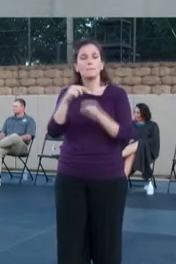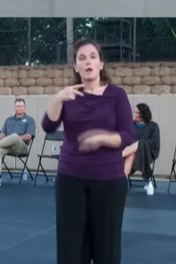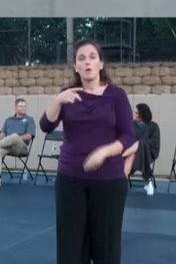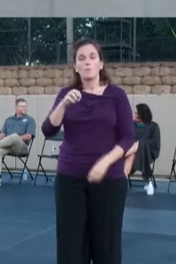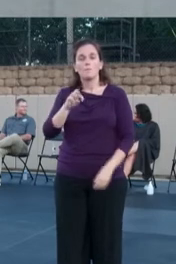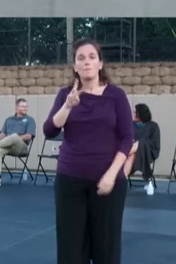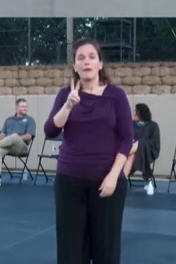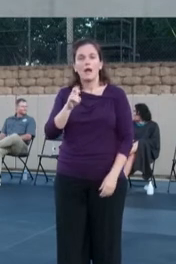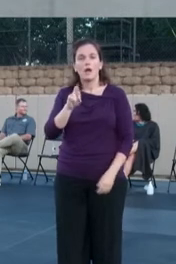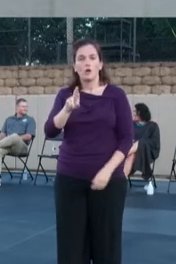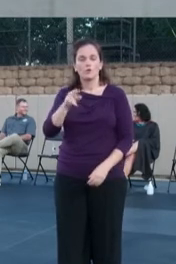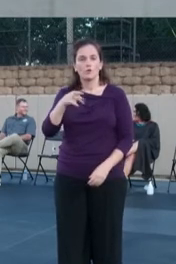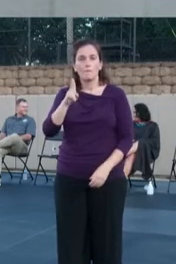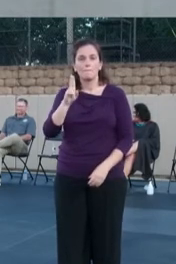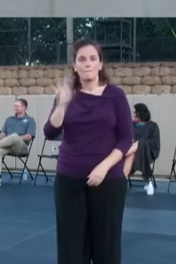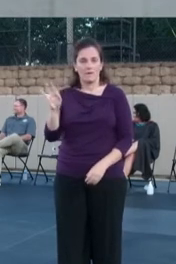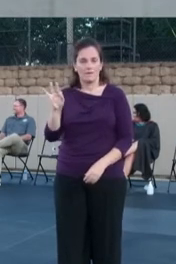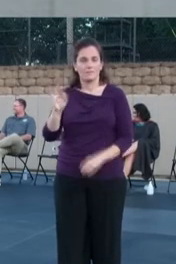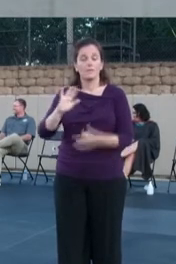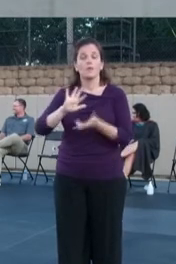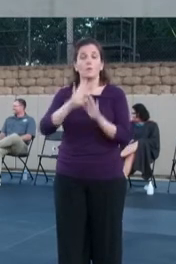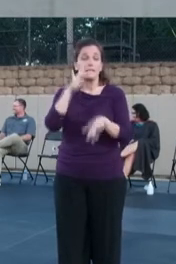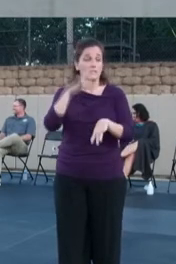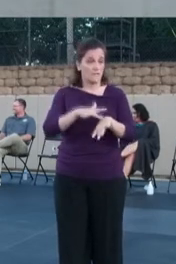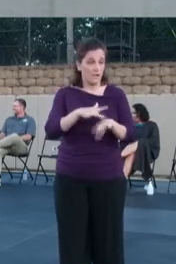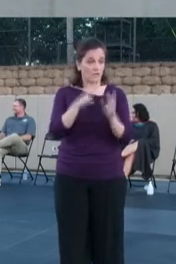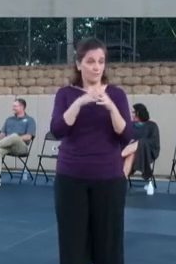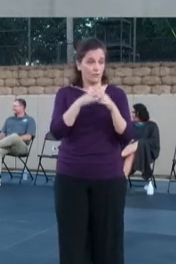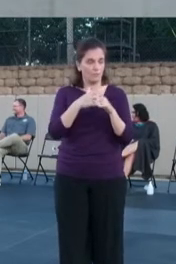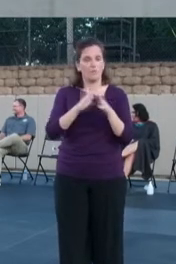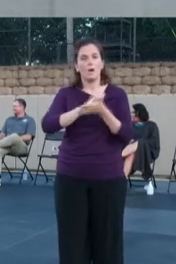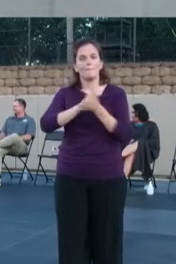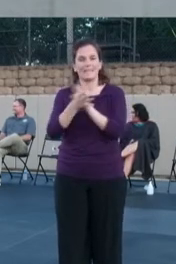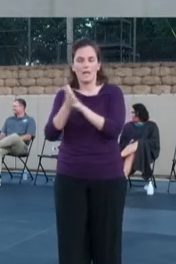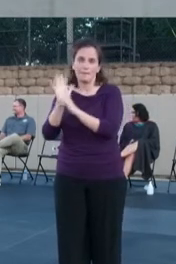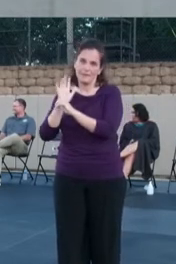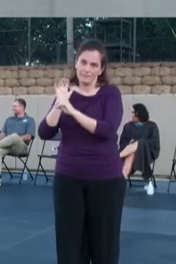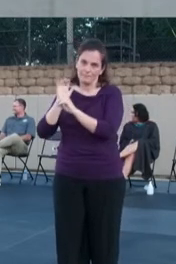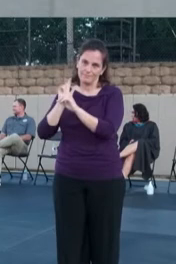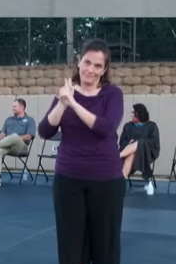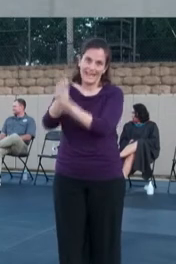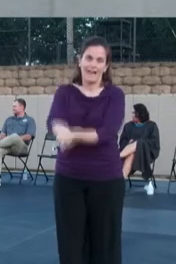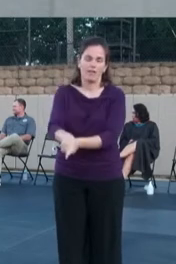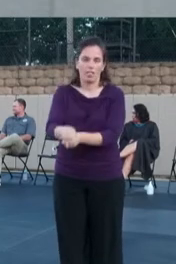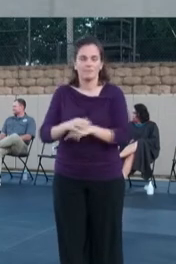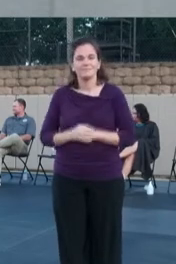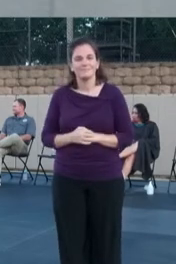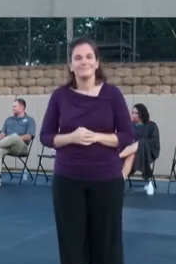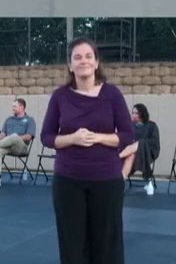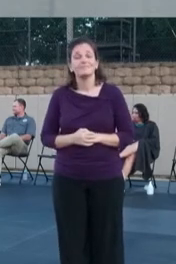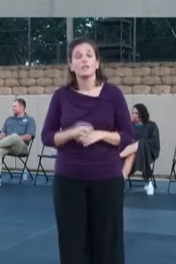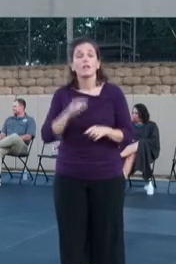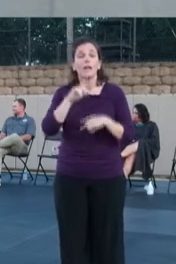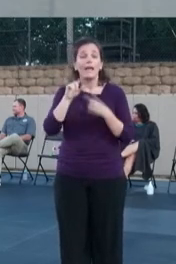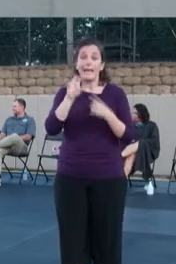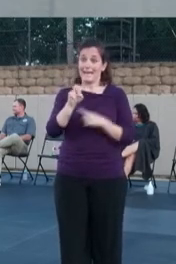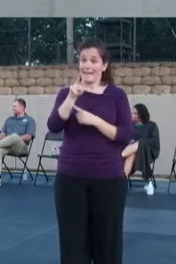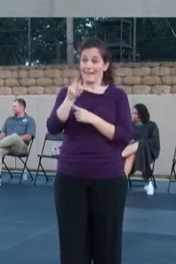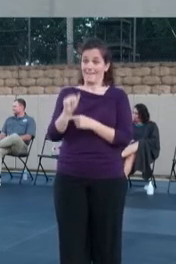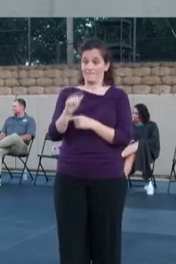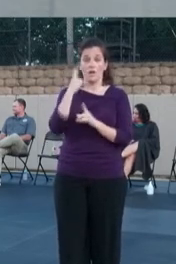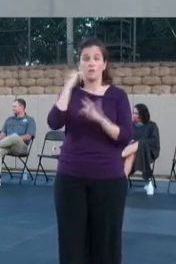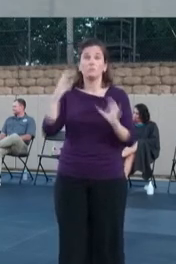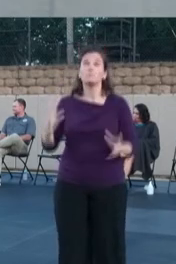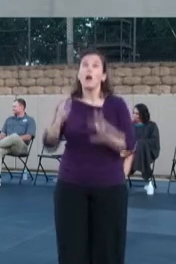football turned into tackle football? Eva Zane, who is on my team, knows this all too well. When Eva jumped up for the ball, she was